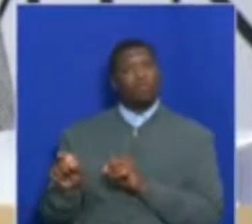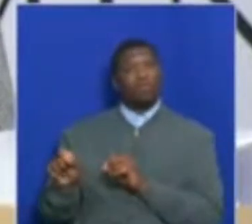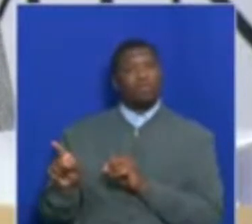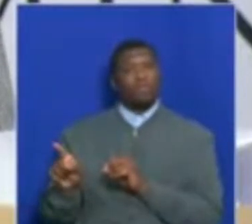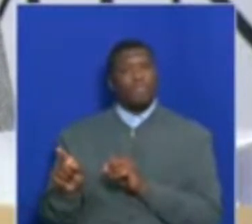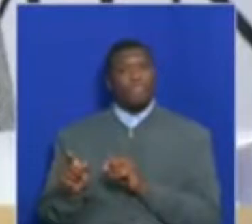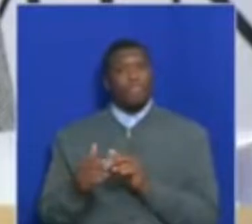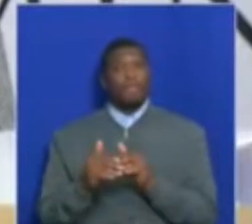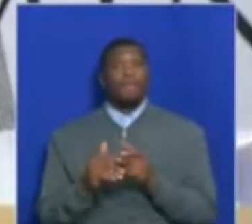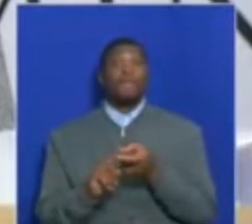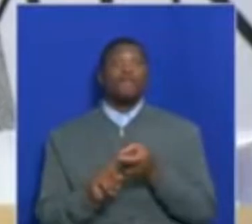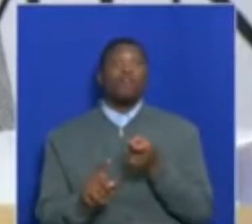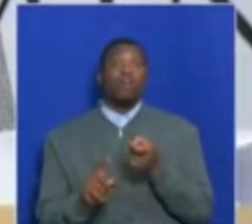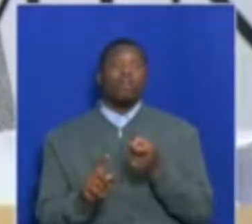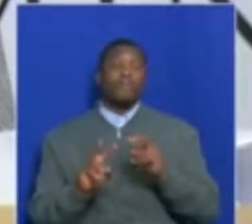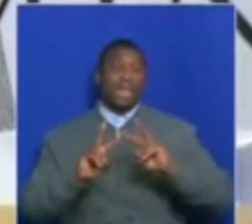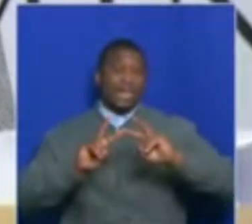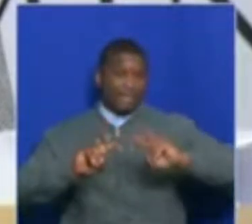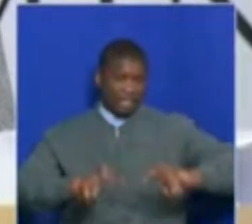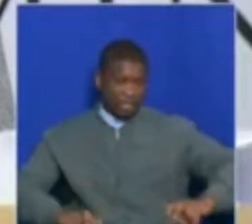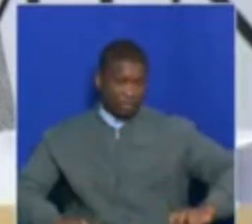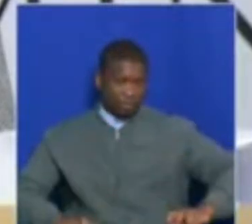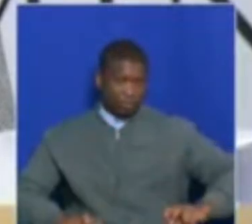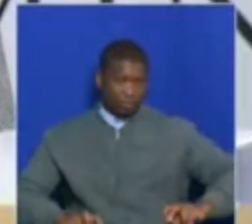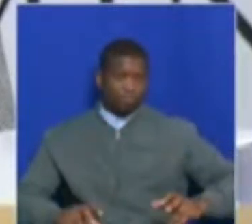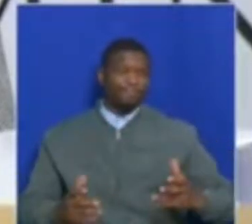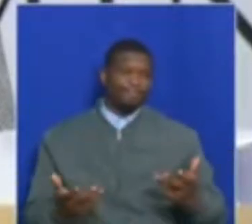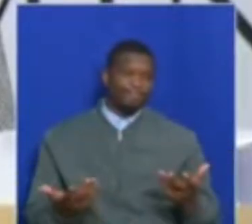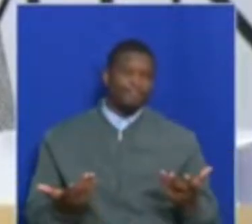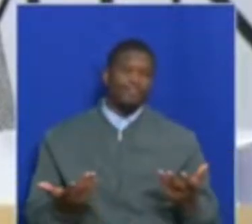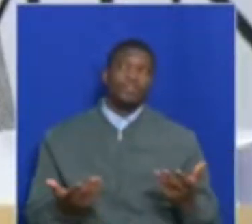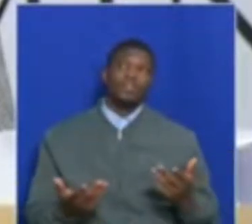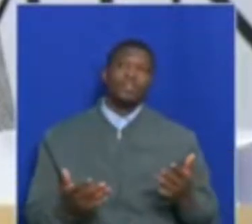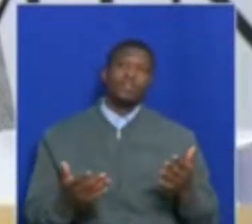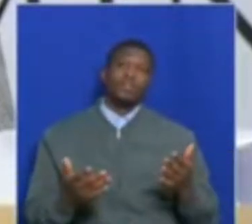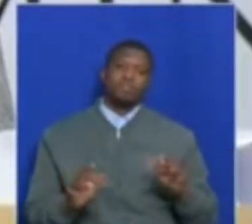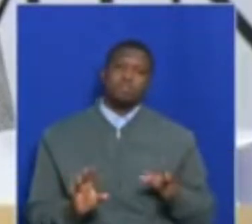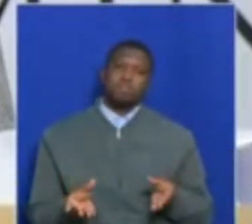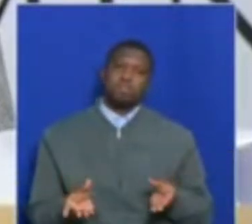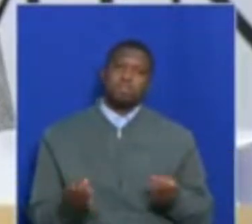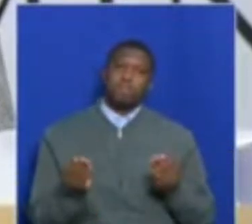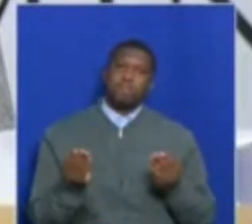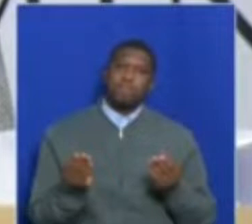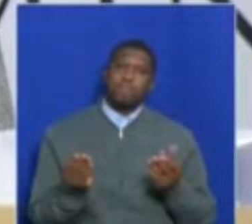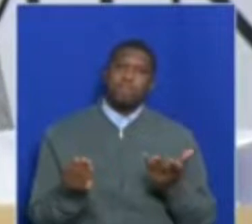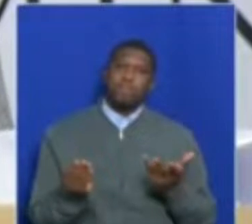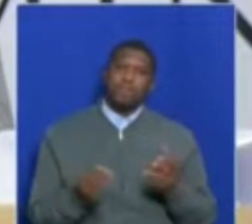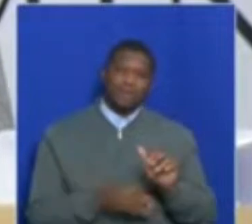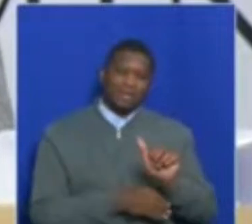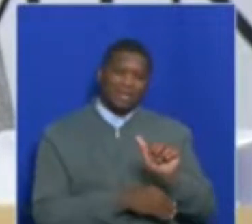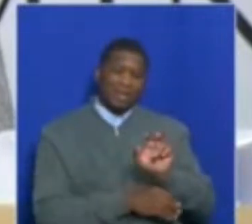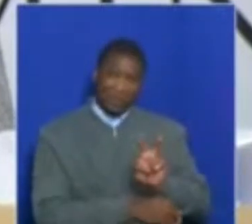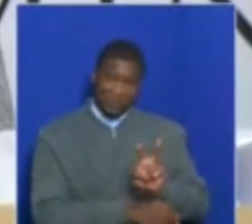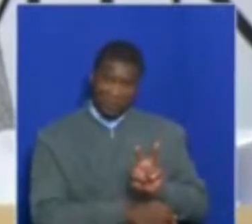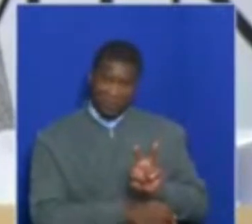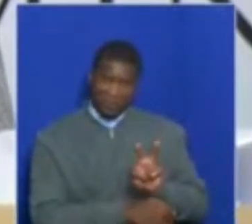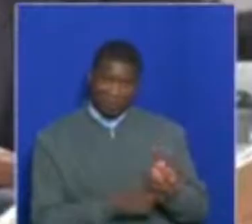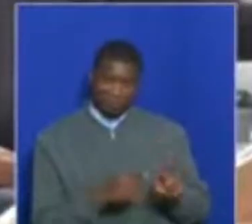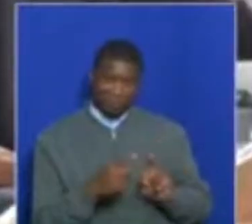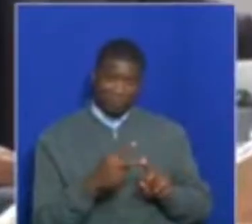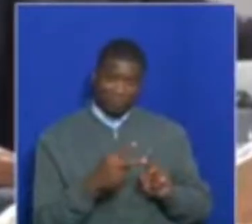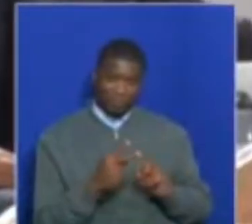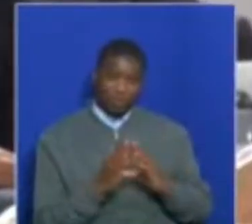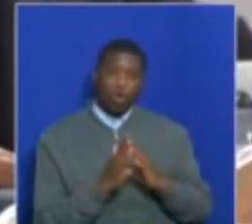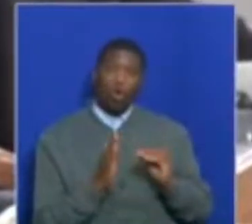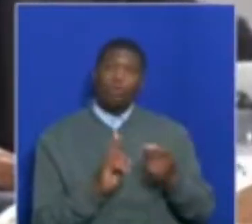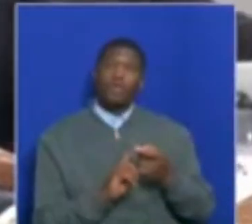investigation, you basically got the A2, which is a copy of the SAP 13,